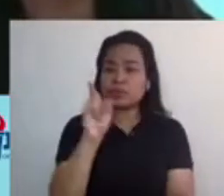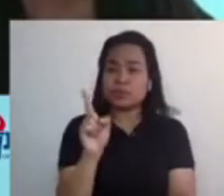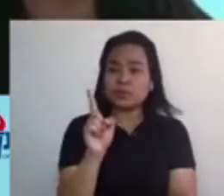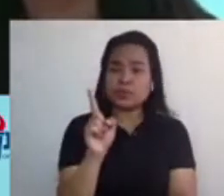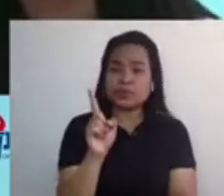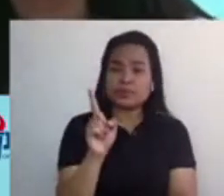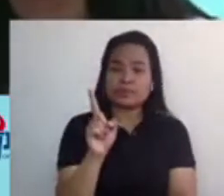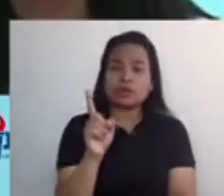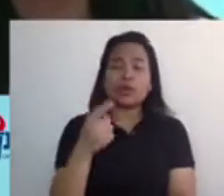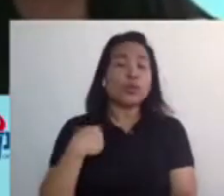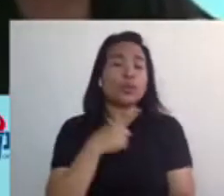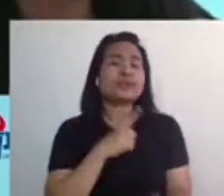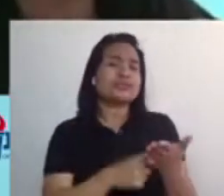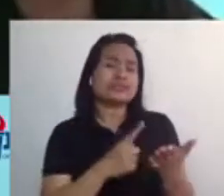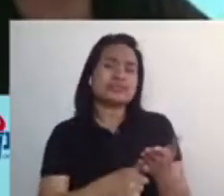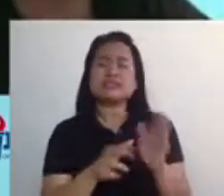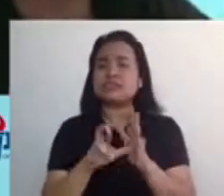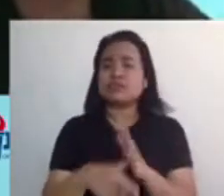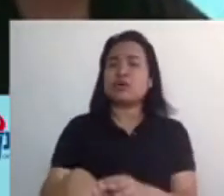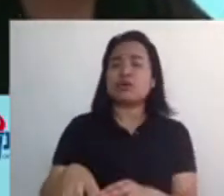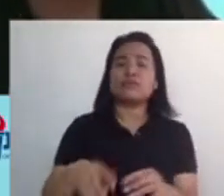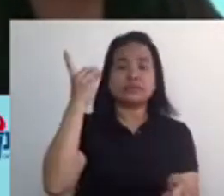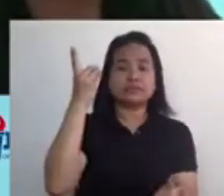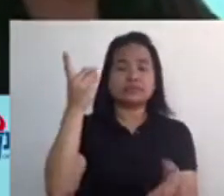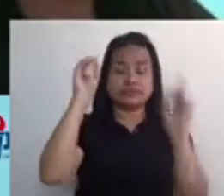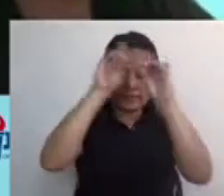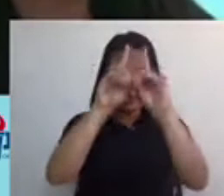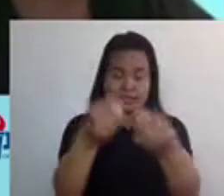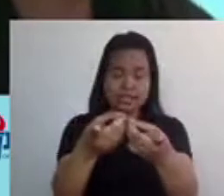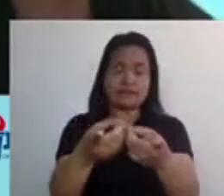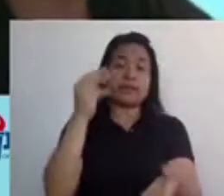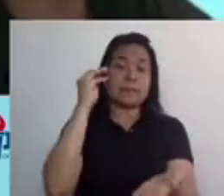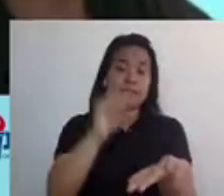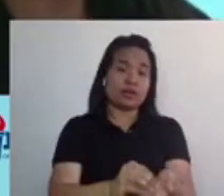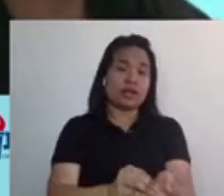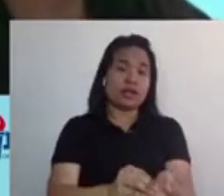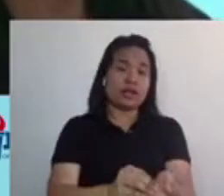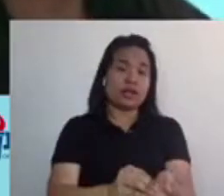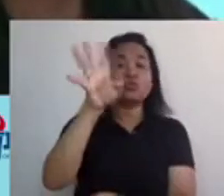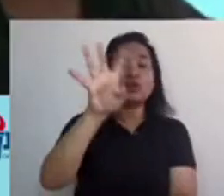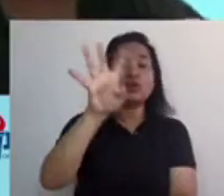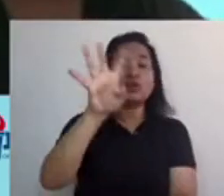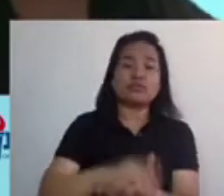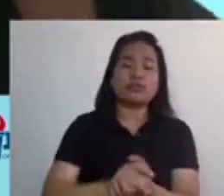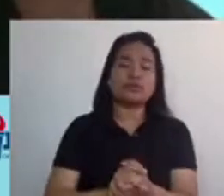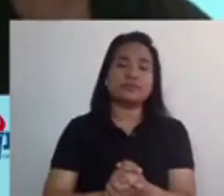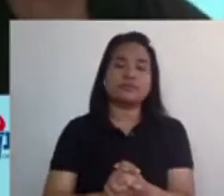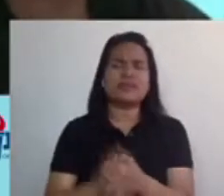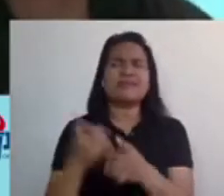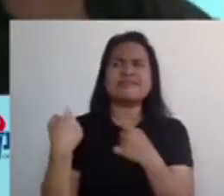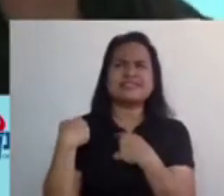overview of our DepEd Memorandum 4, Series 2022. Since that said DM